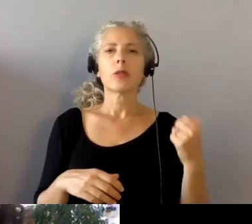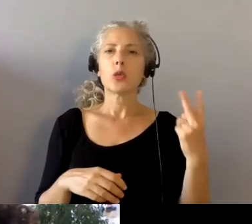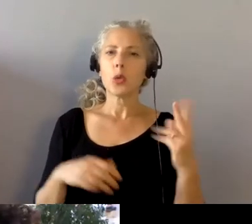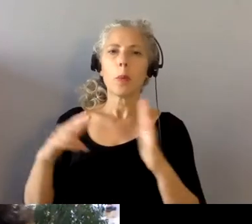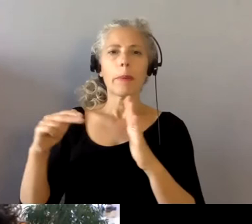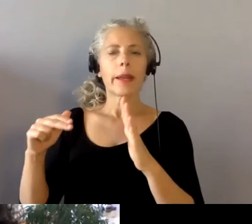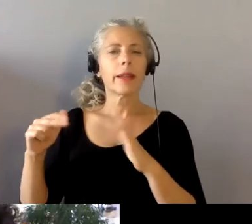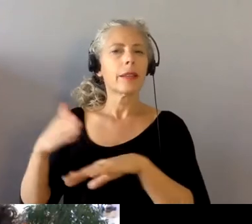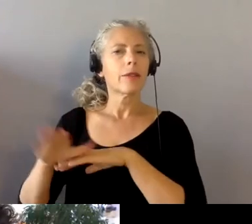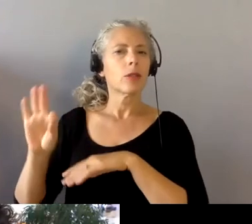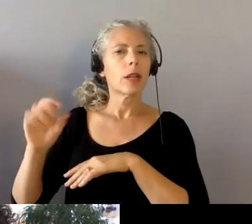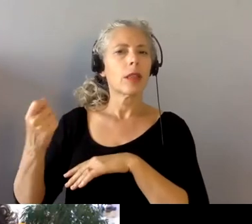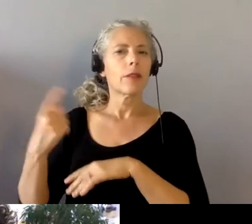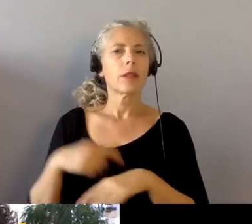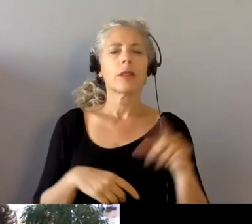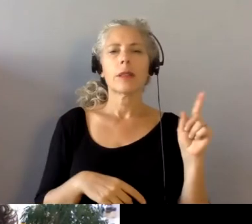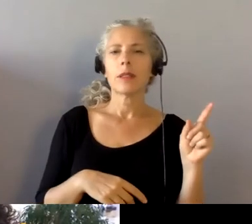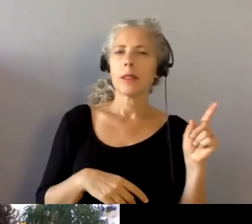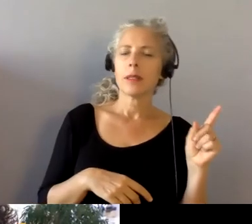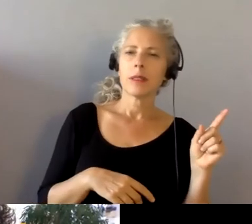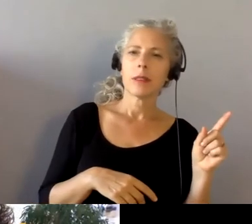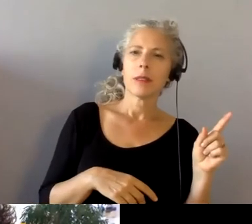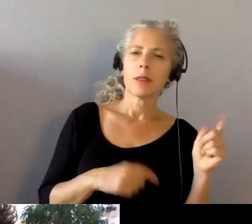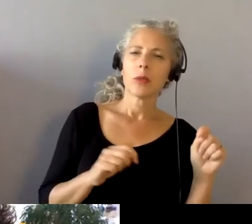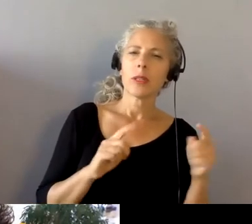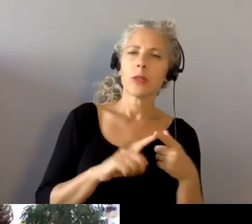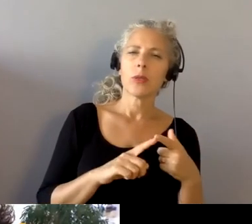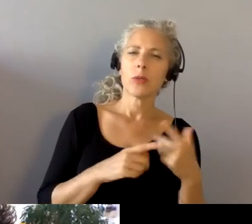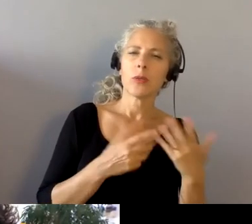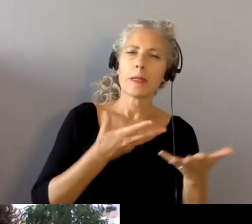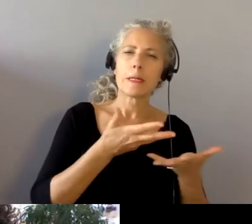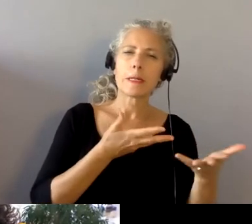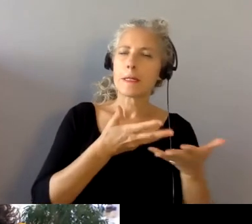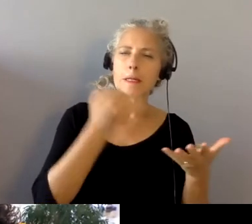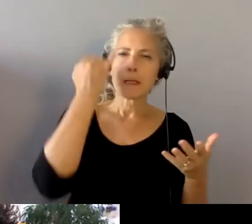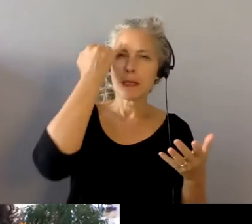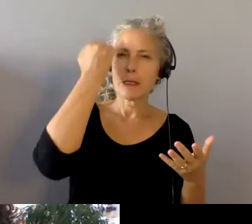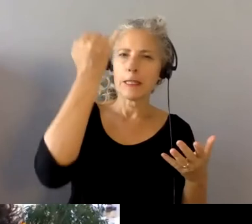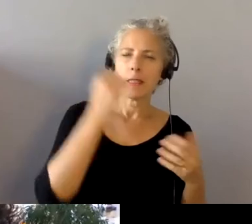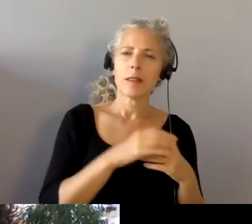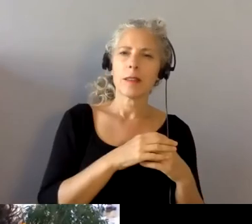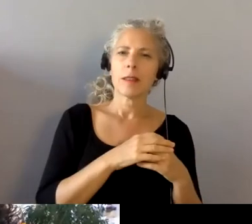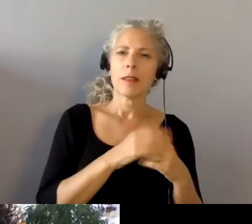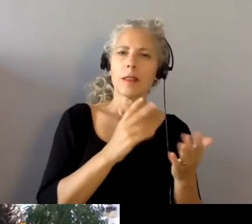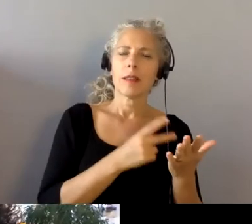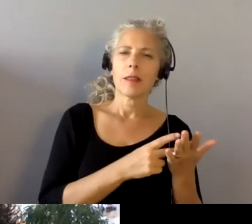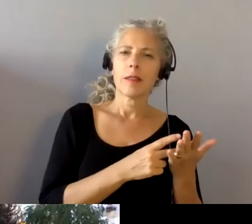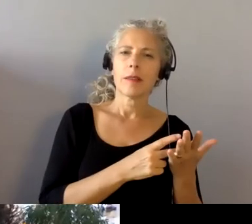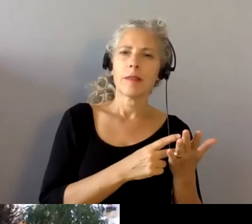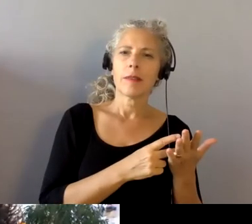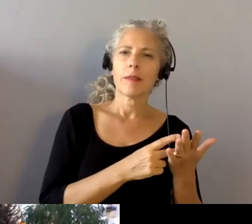post 9/11 moment, but this was really like trying to negotiate the idea of the failures of